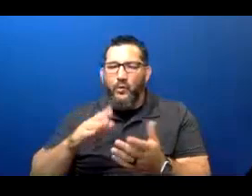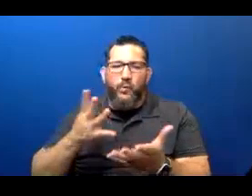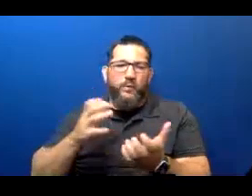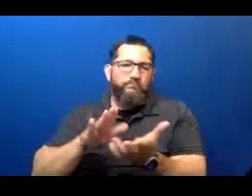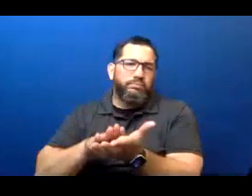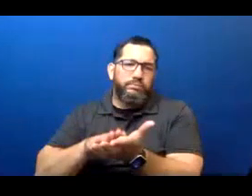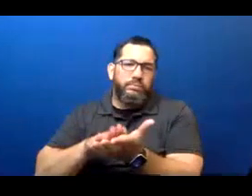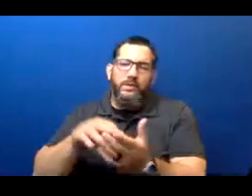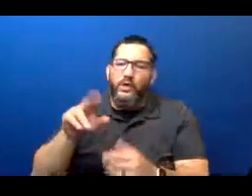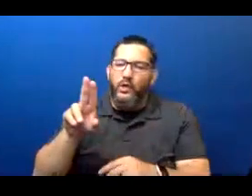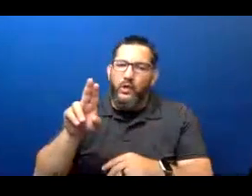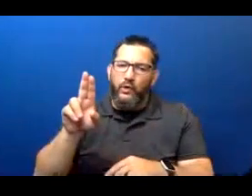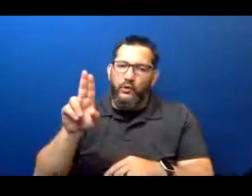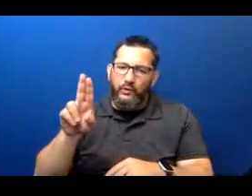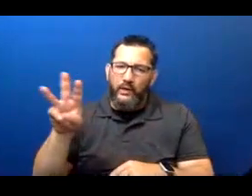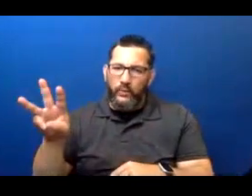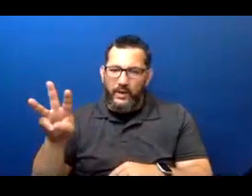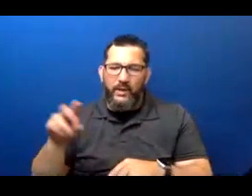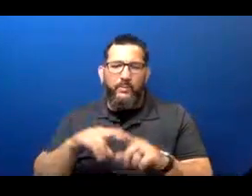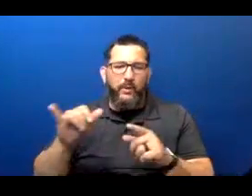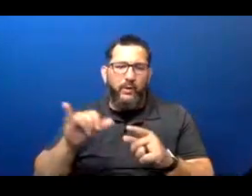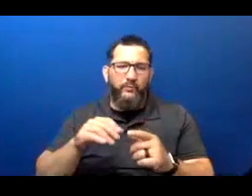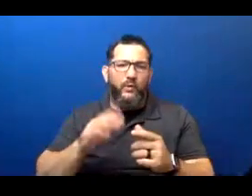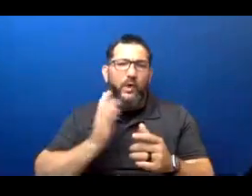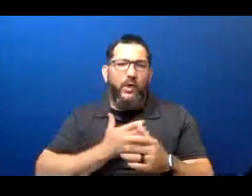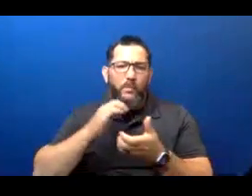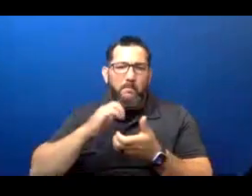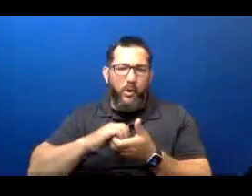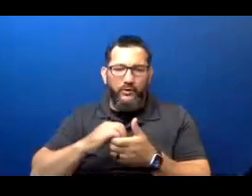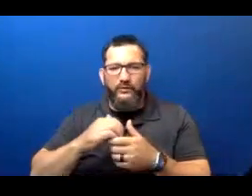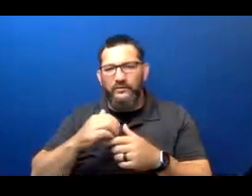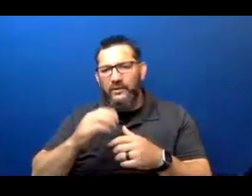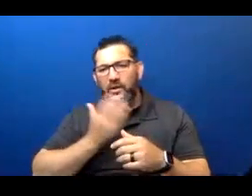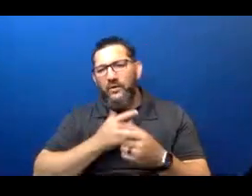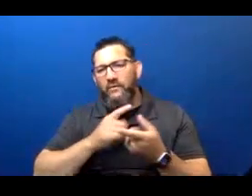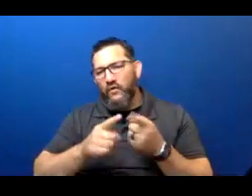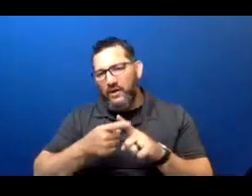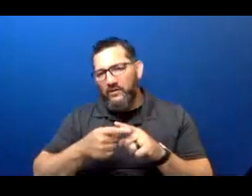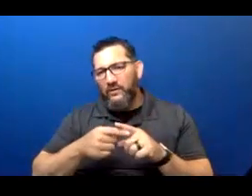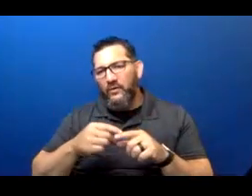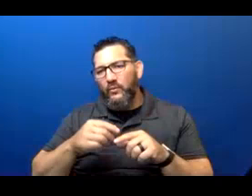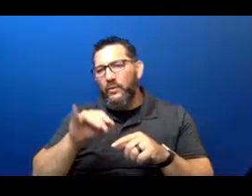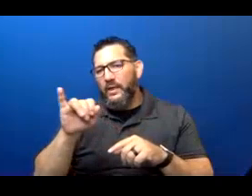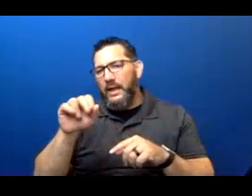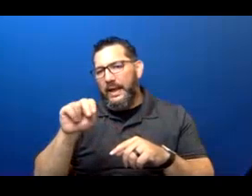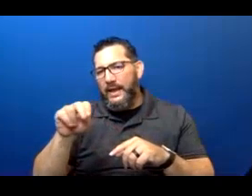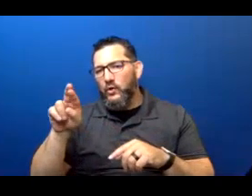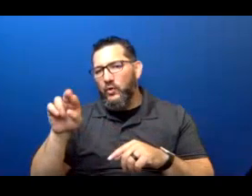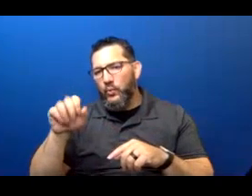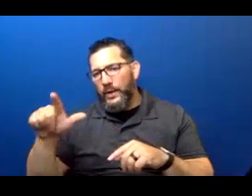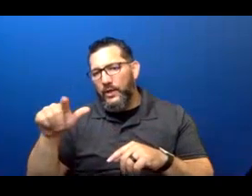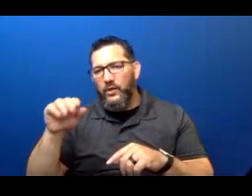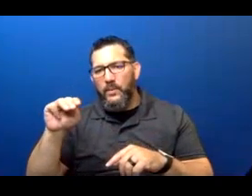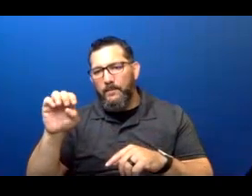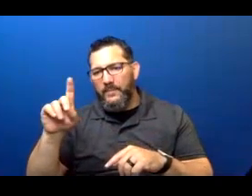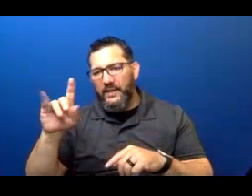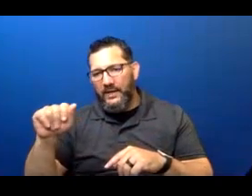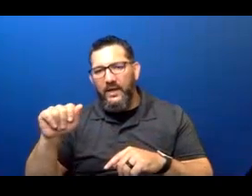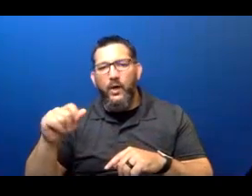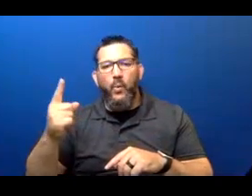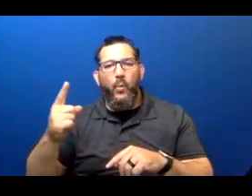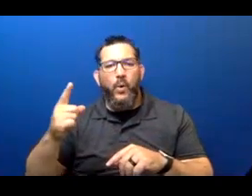out to our partners and our good friends with Real Media. One of the founders